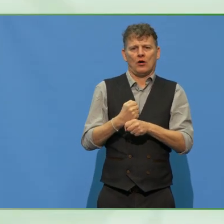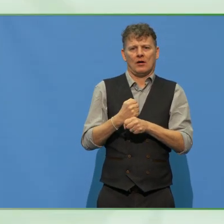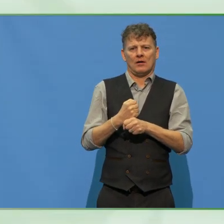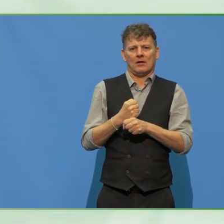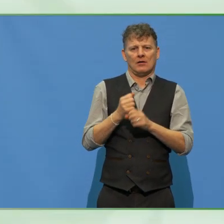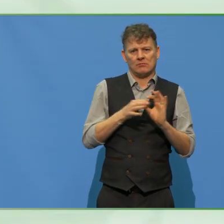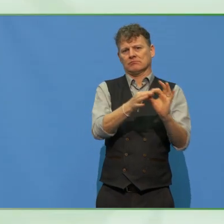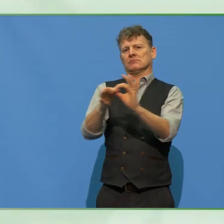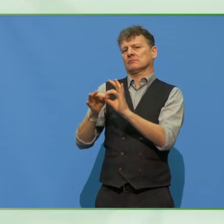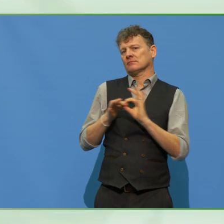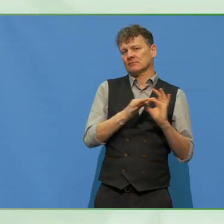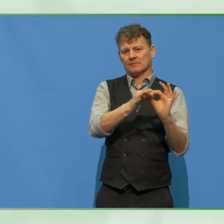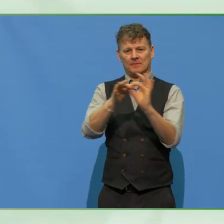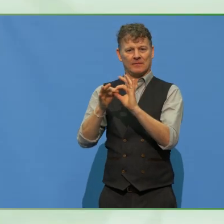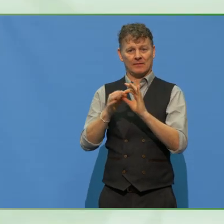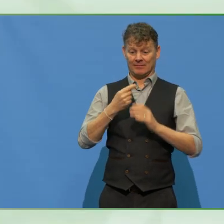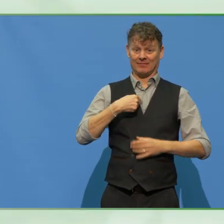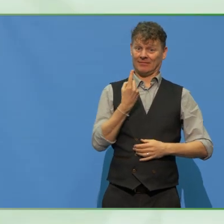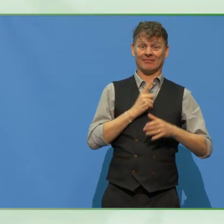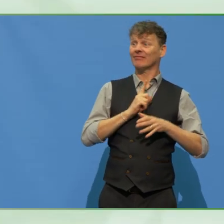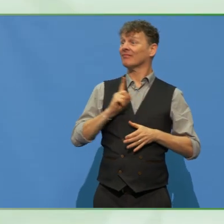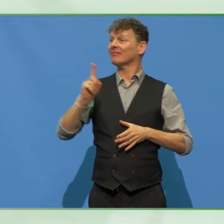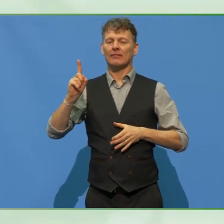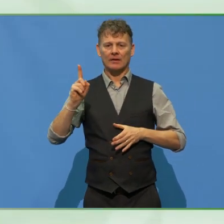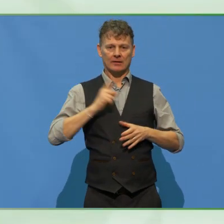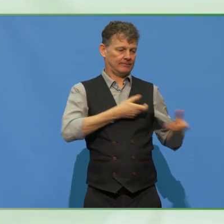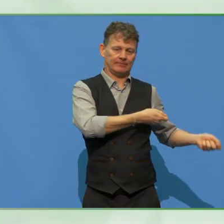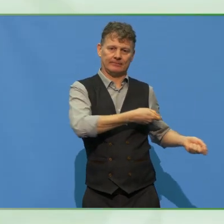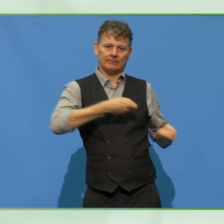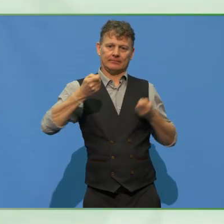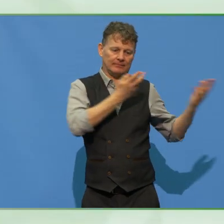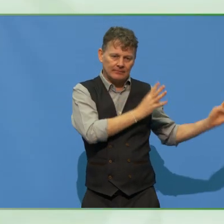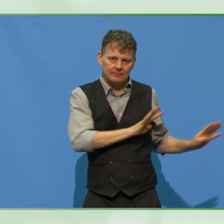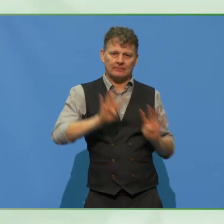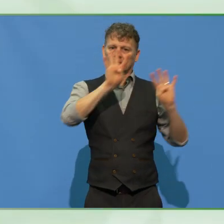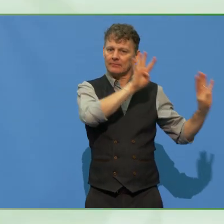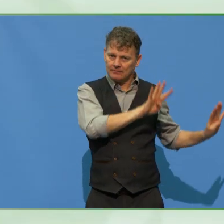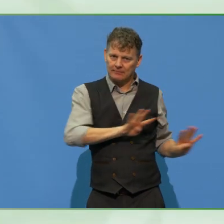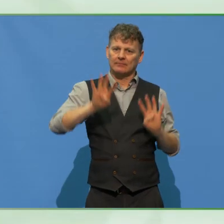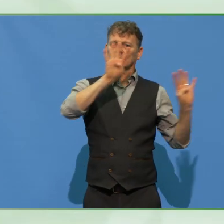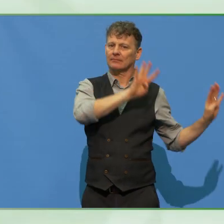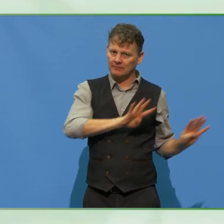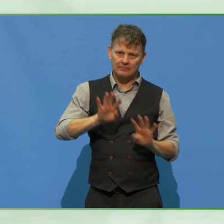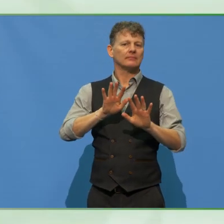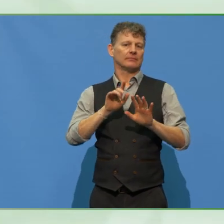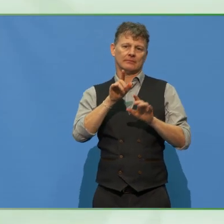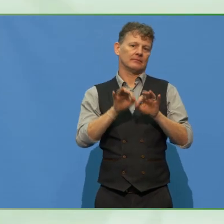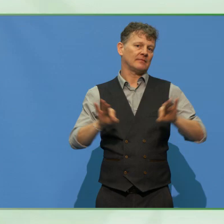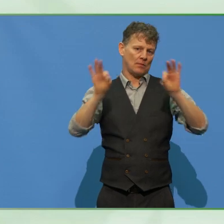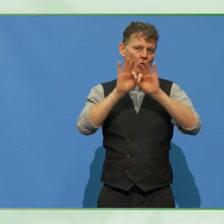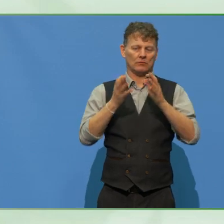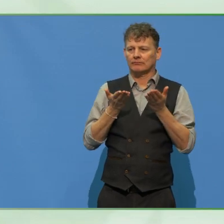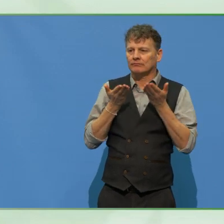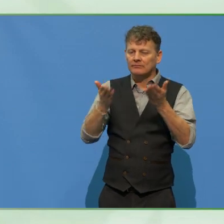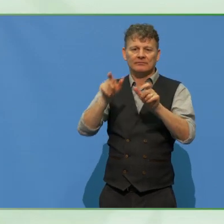help make sure that they stay sticky in every company, and we've got great talent to fill those roles. And that people feel confident that they can do it and